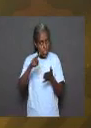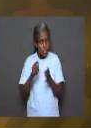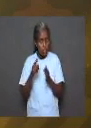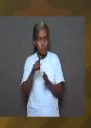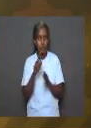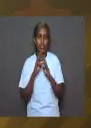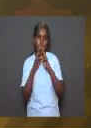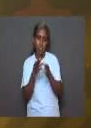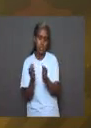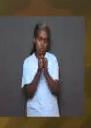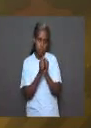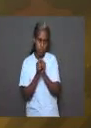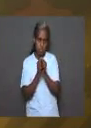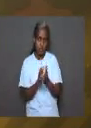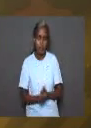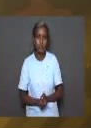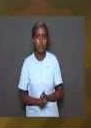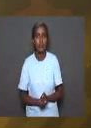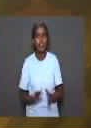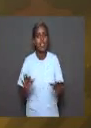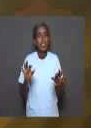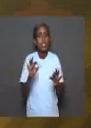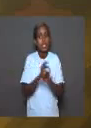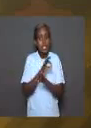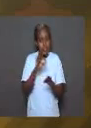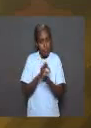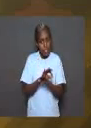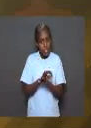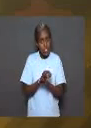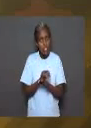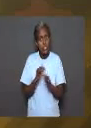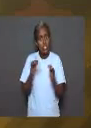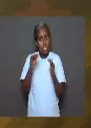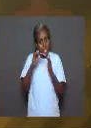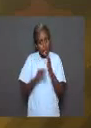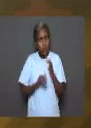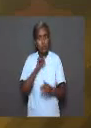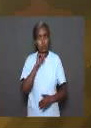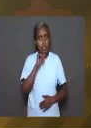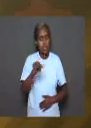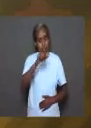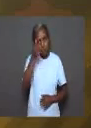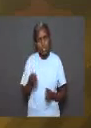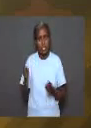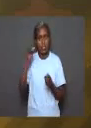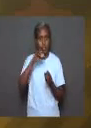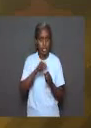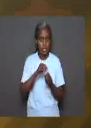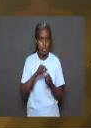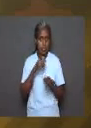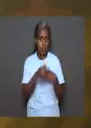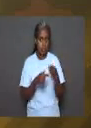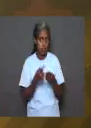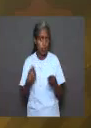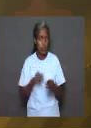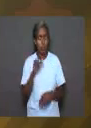together. The function cannot be reduced any further, so there will